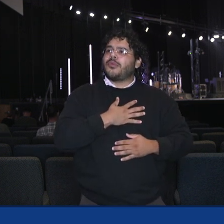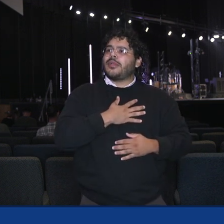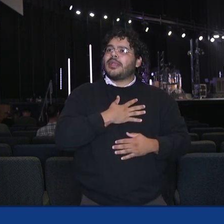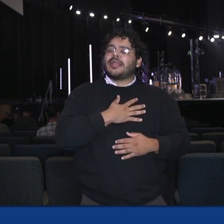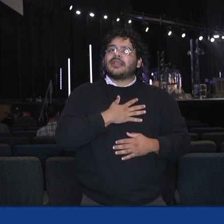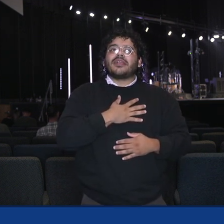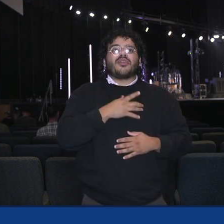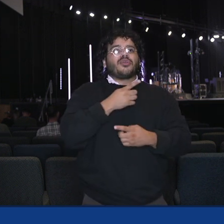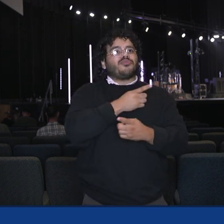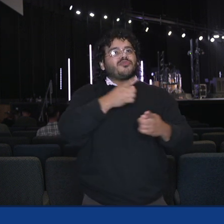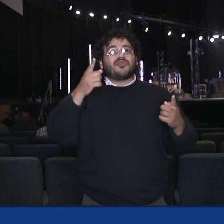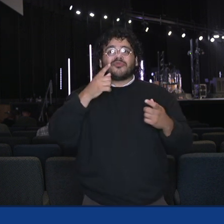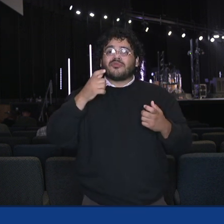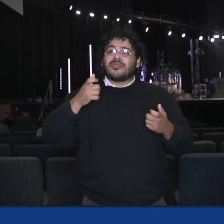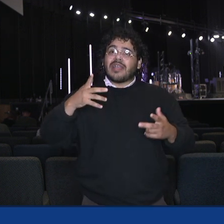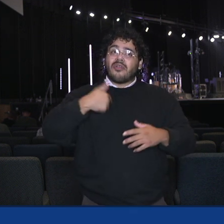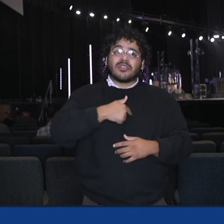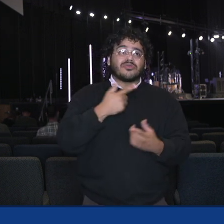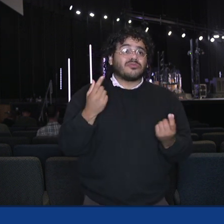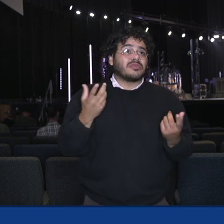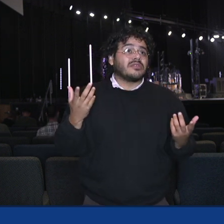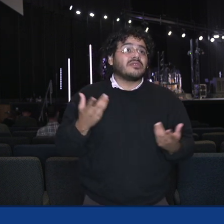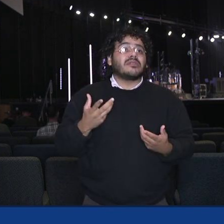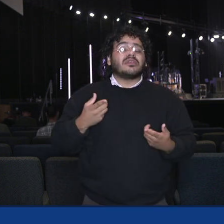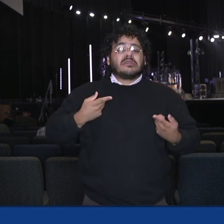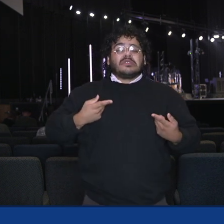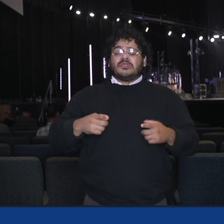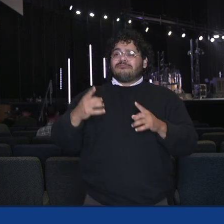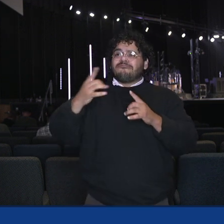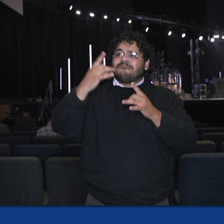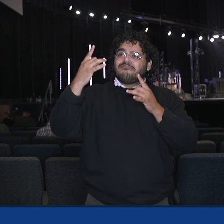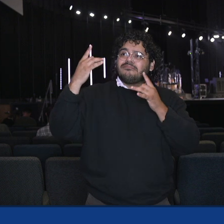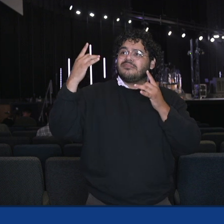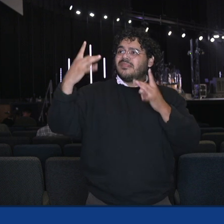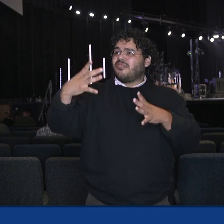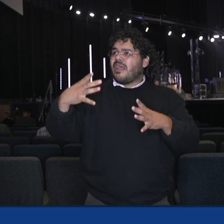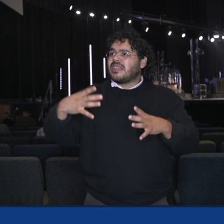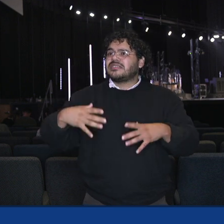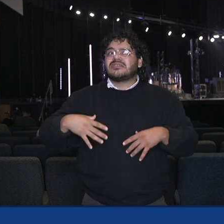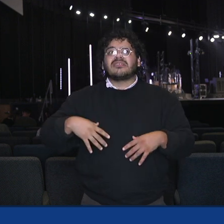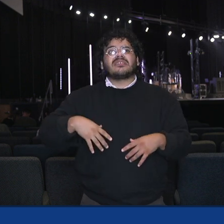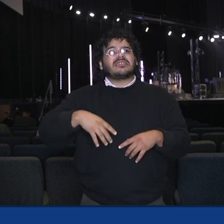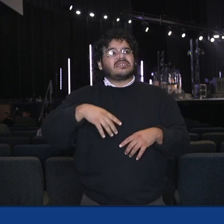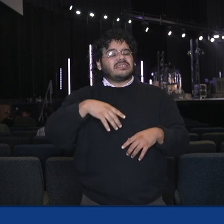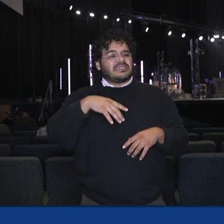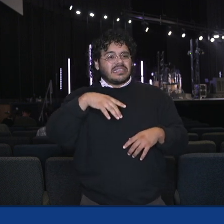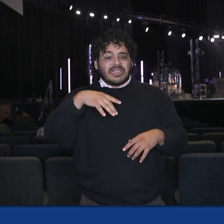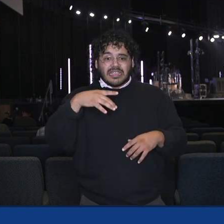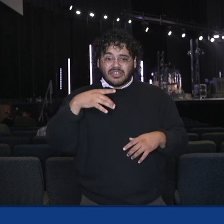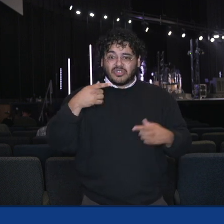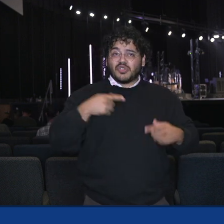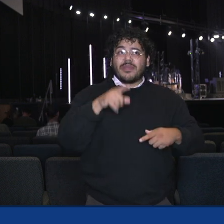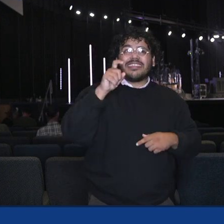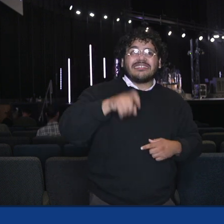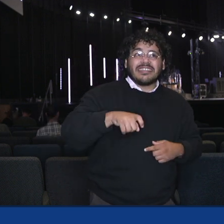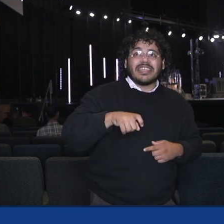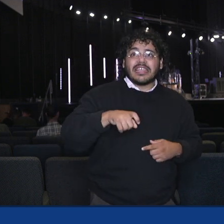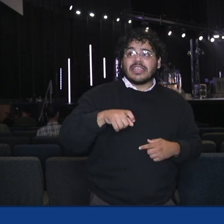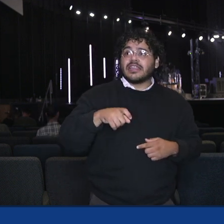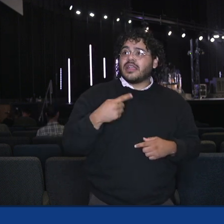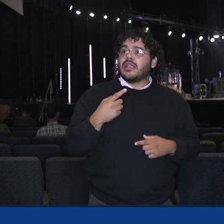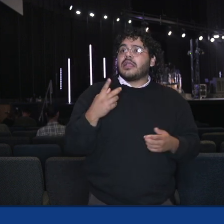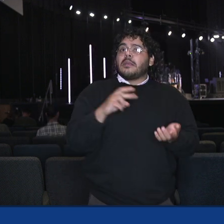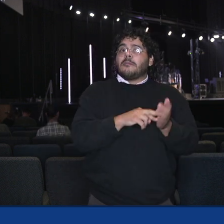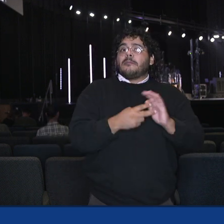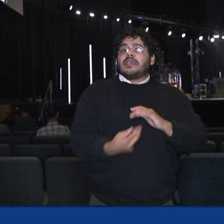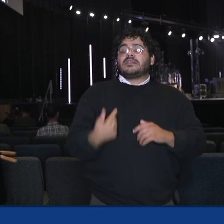allow us to do is, in moments of great crisis and need, have restricted funds that are available for